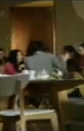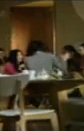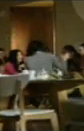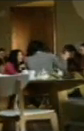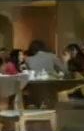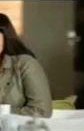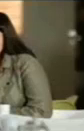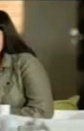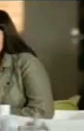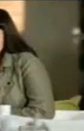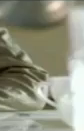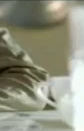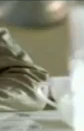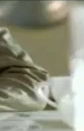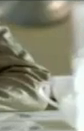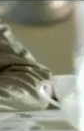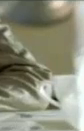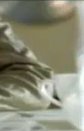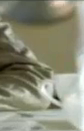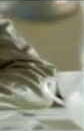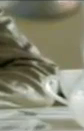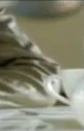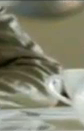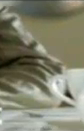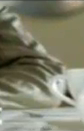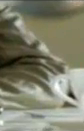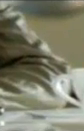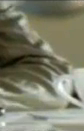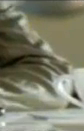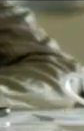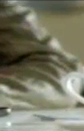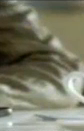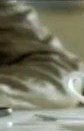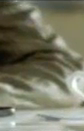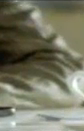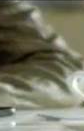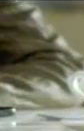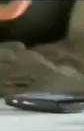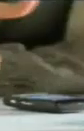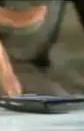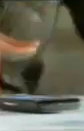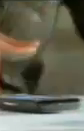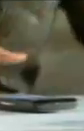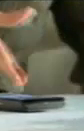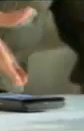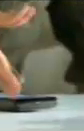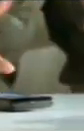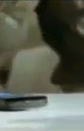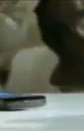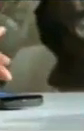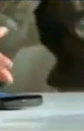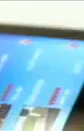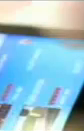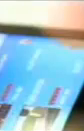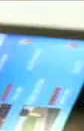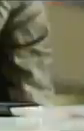song, I'd like to return to the classics. To the left, a step to the right, twist your toes, come on, jump real